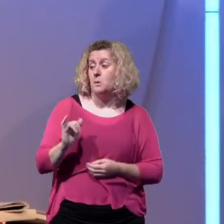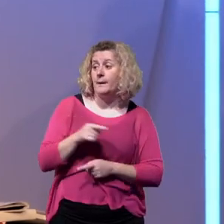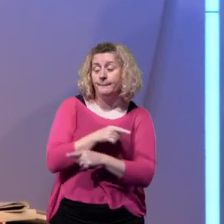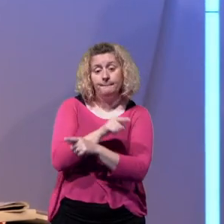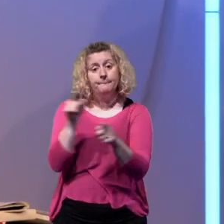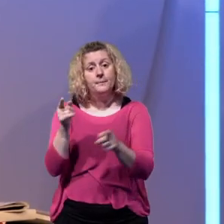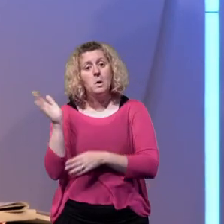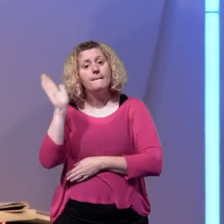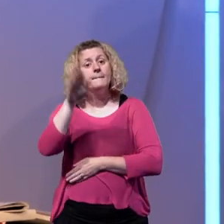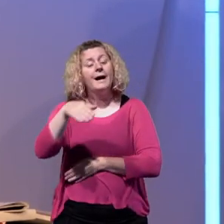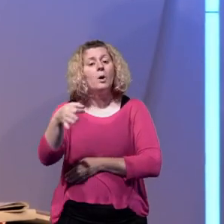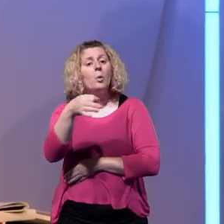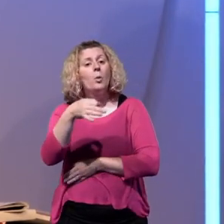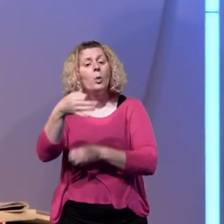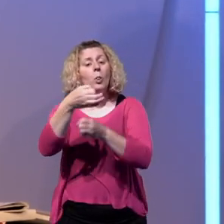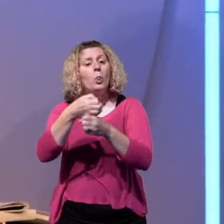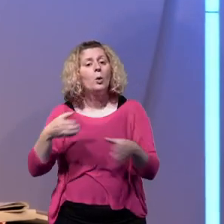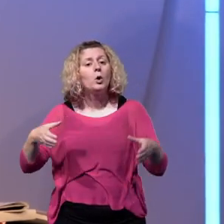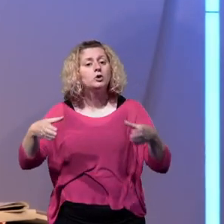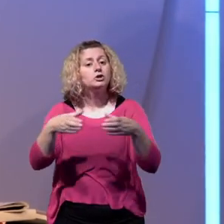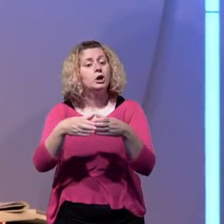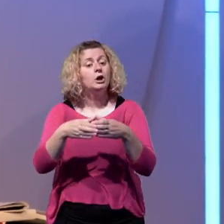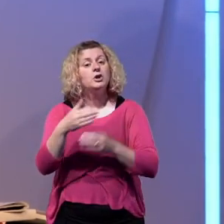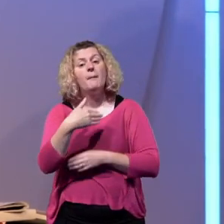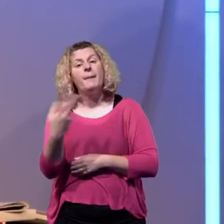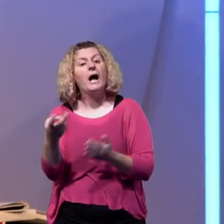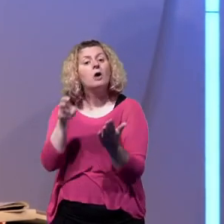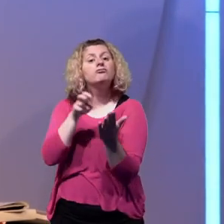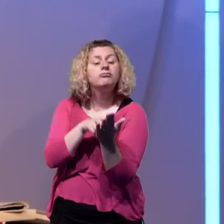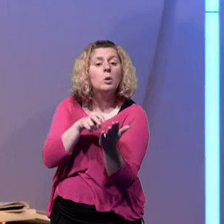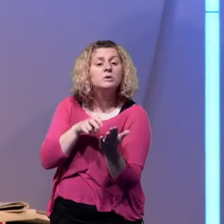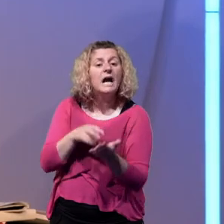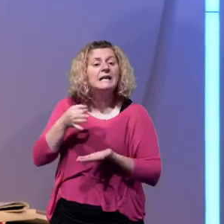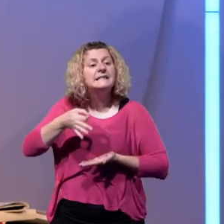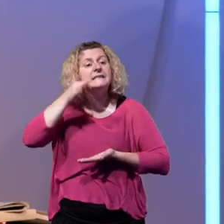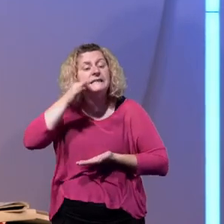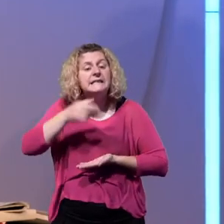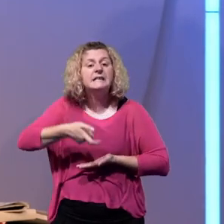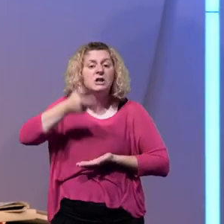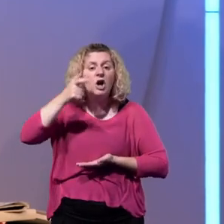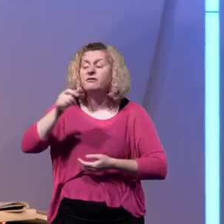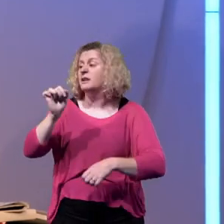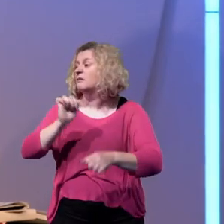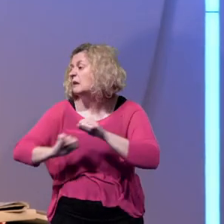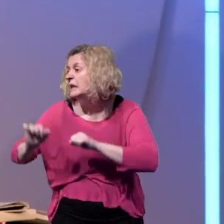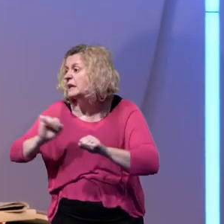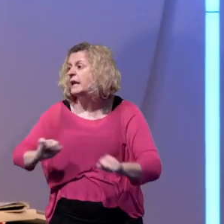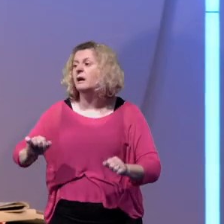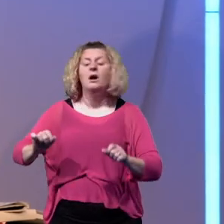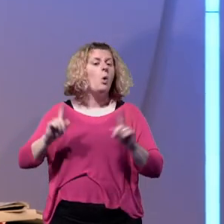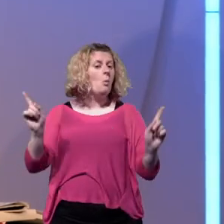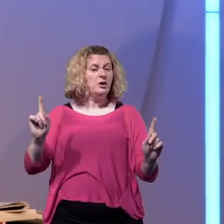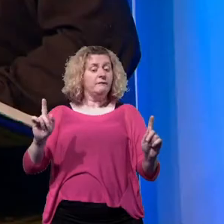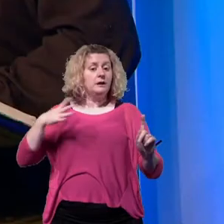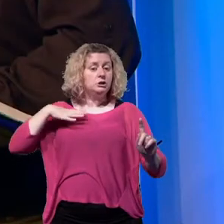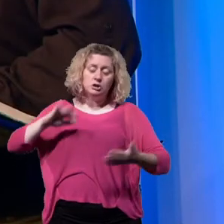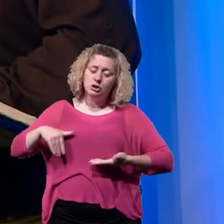church and you're going back on the rotas and you're going to serve and we just do it for